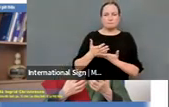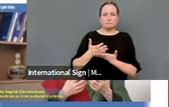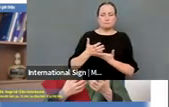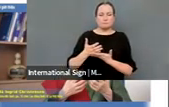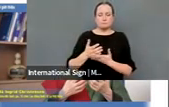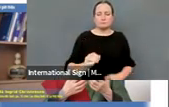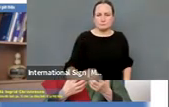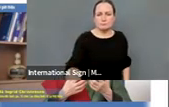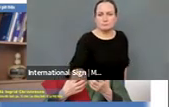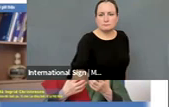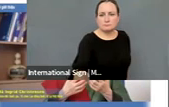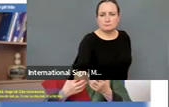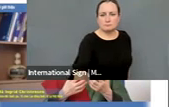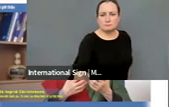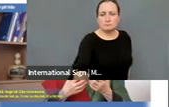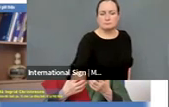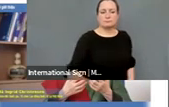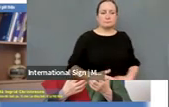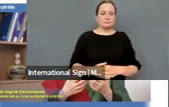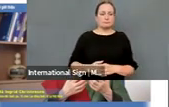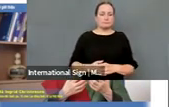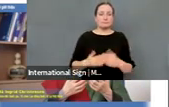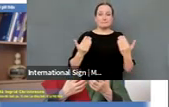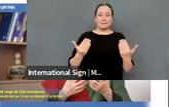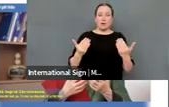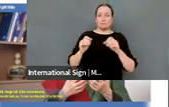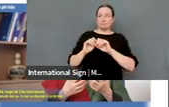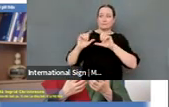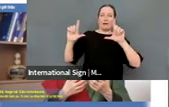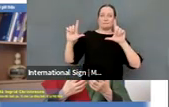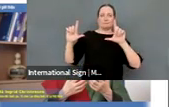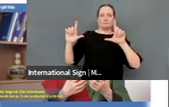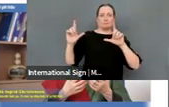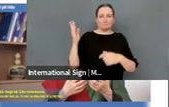I'm going to the last slide. Okay, great.